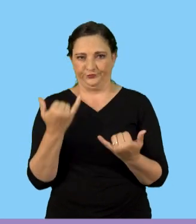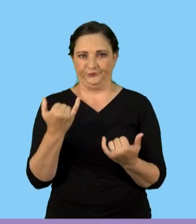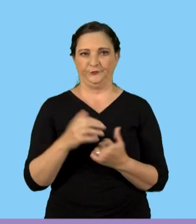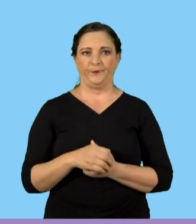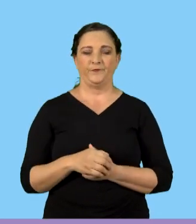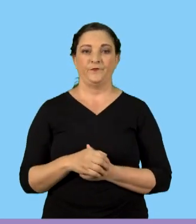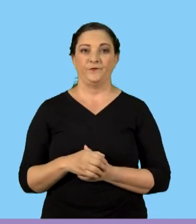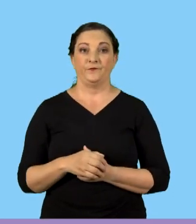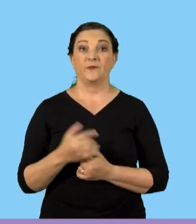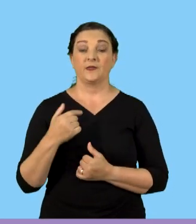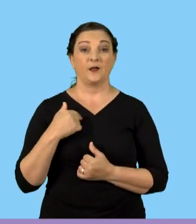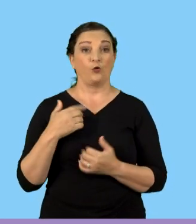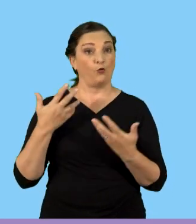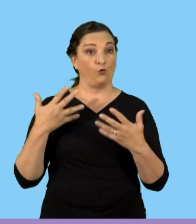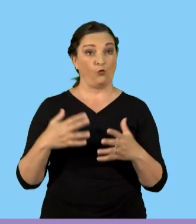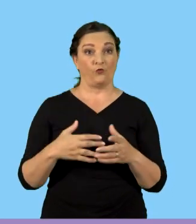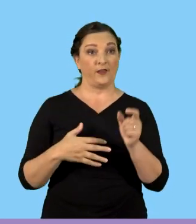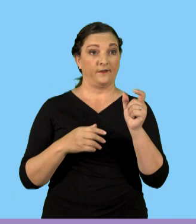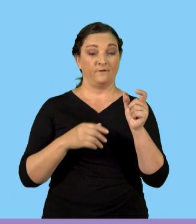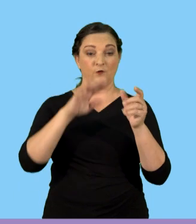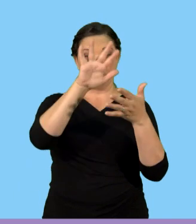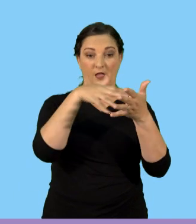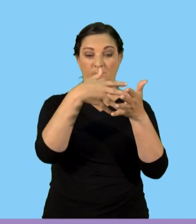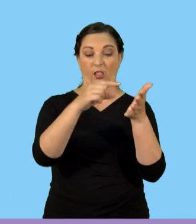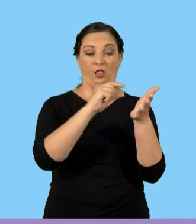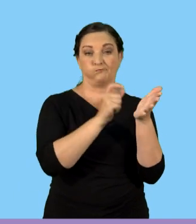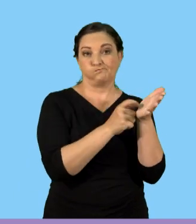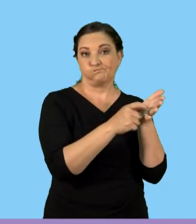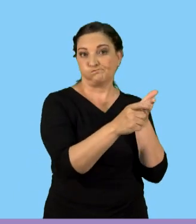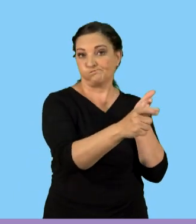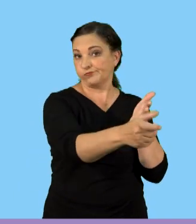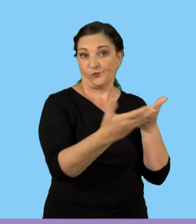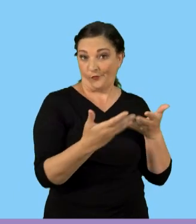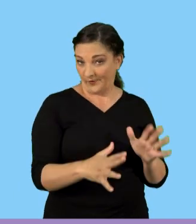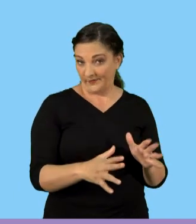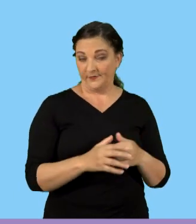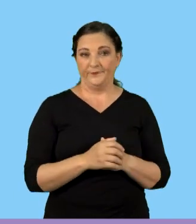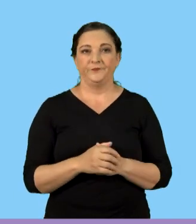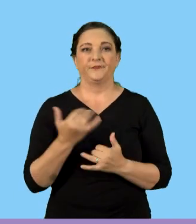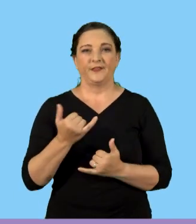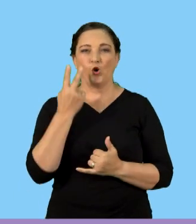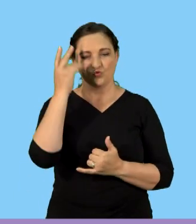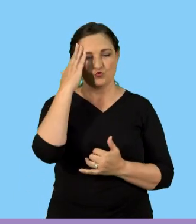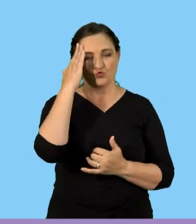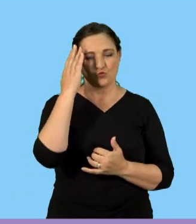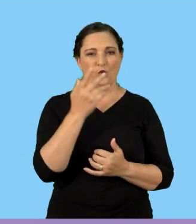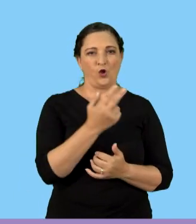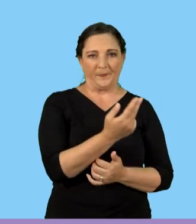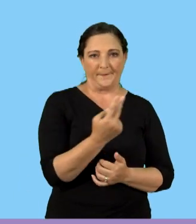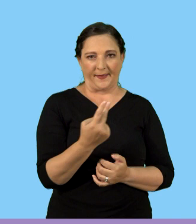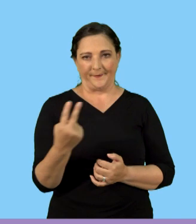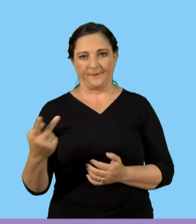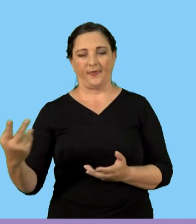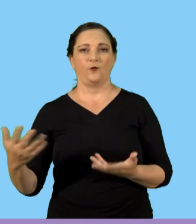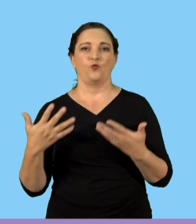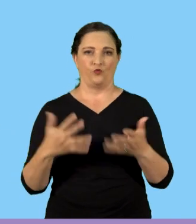the next one where I've already filled out the table and the ordered pairs are already written there. So each ordered pair, I've given an alphabet so that we can